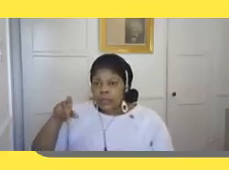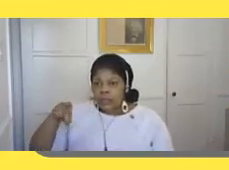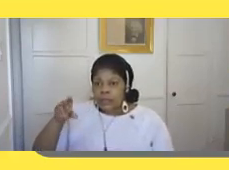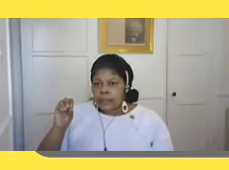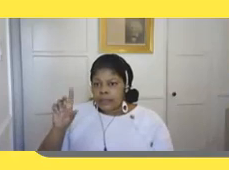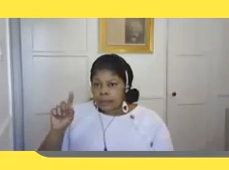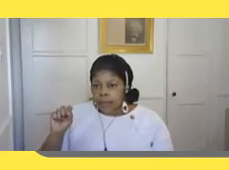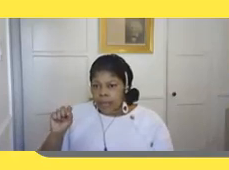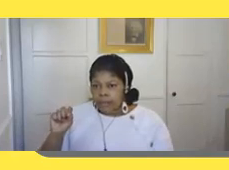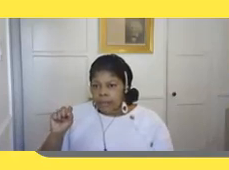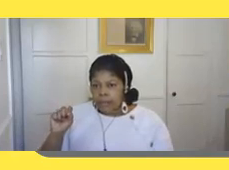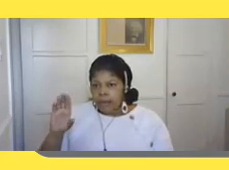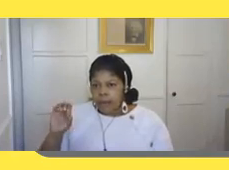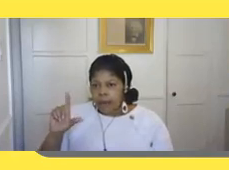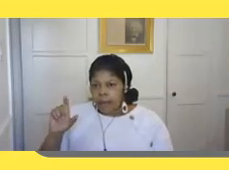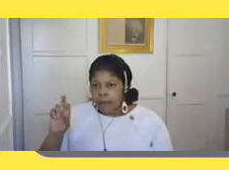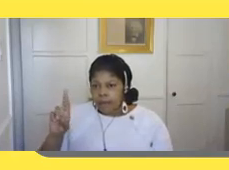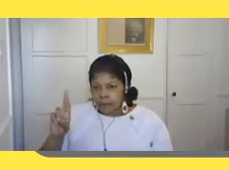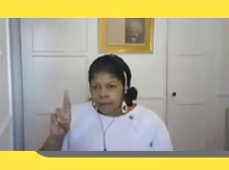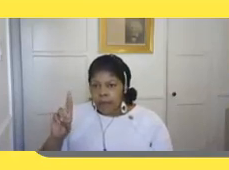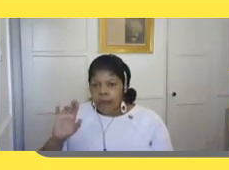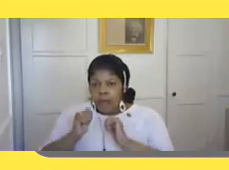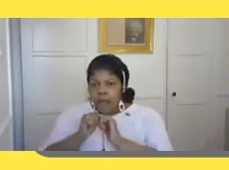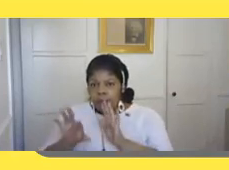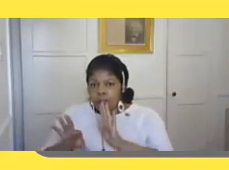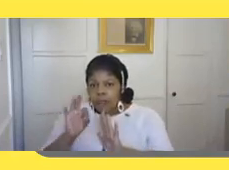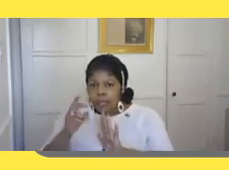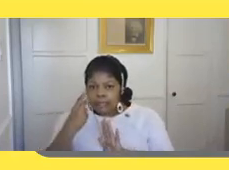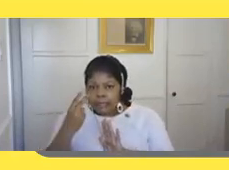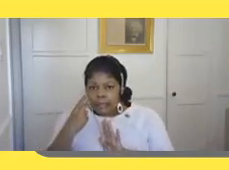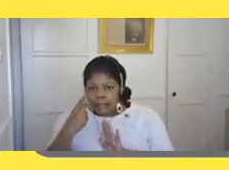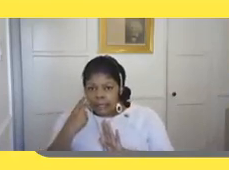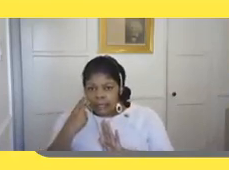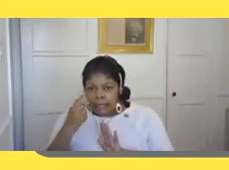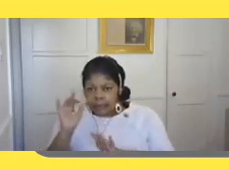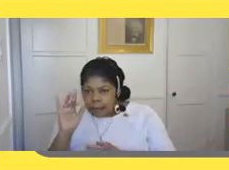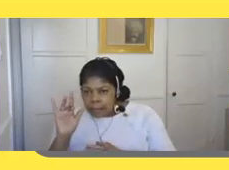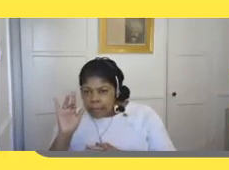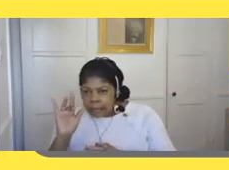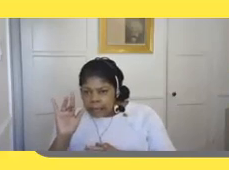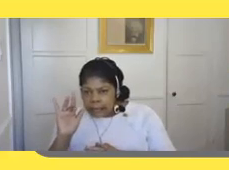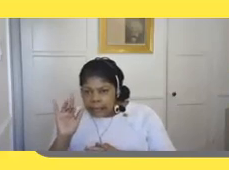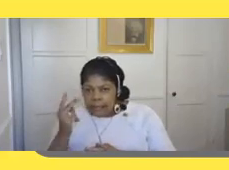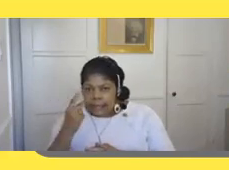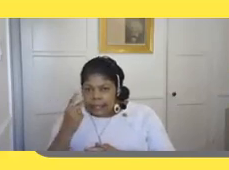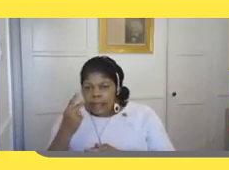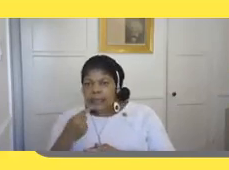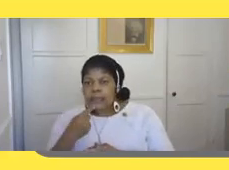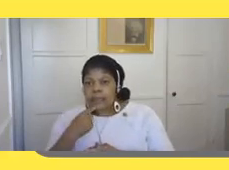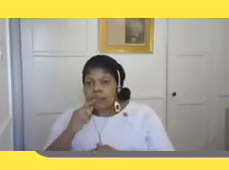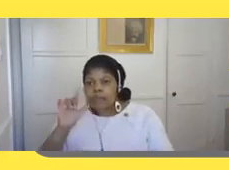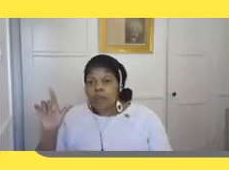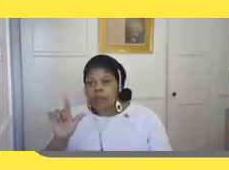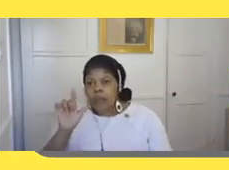Now to find that, we have under this little button right here with the swatches panel, we have library